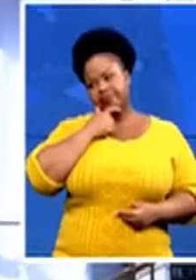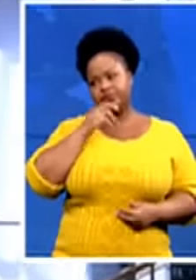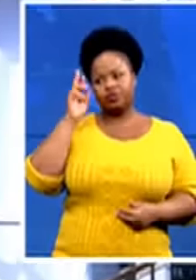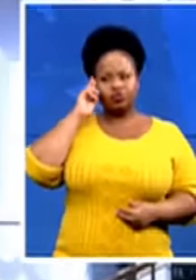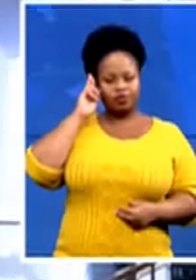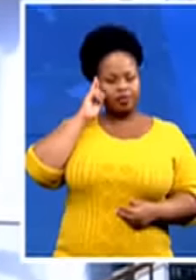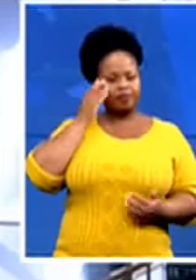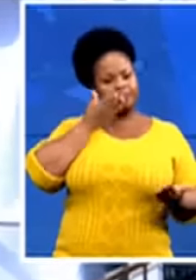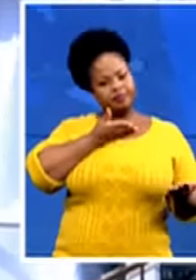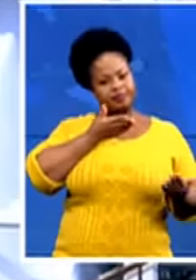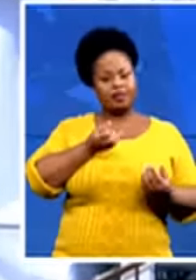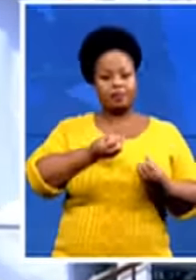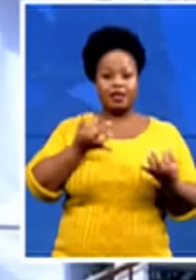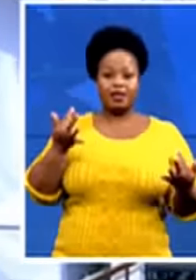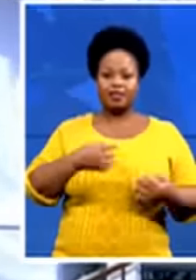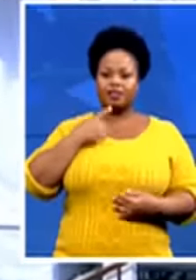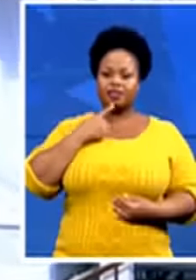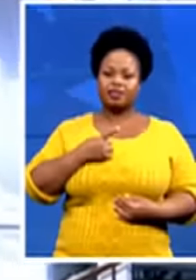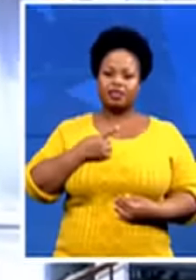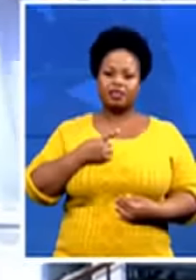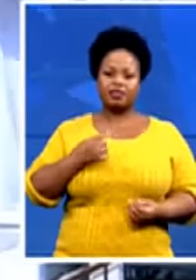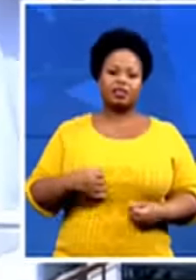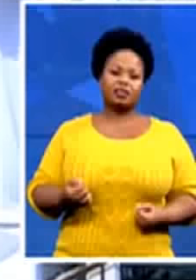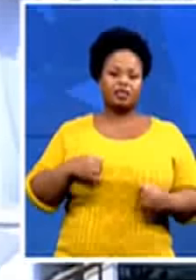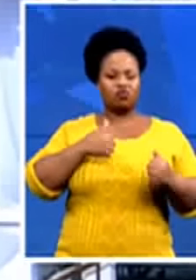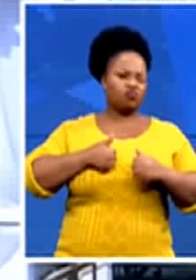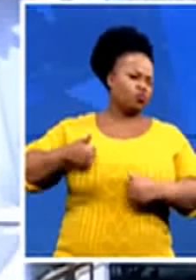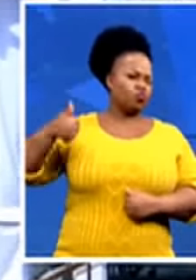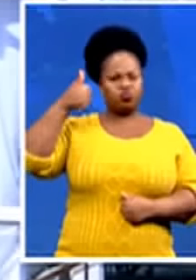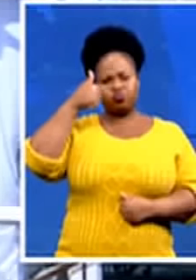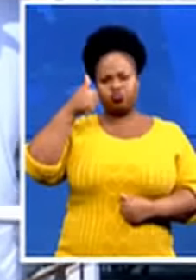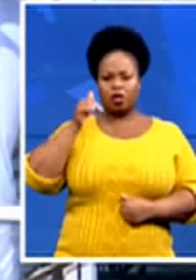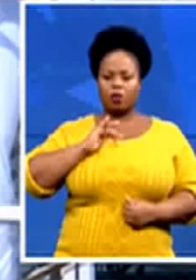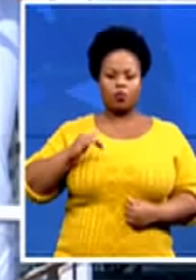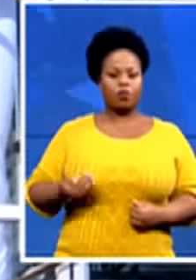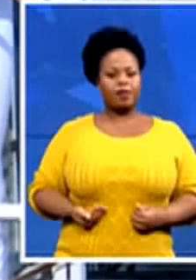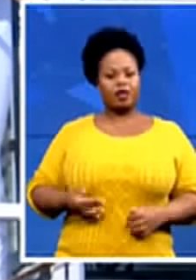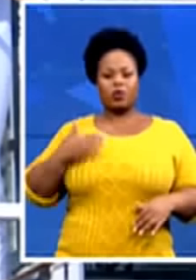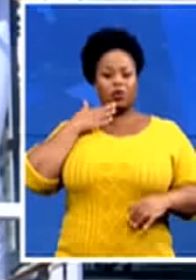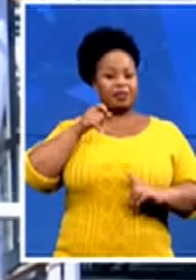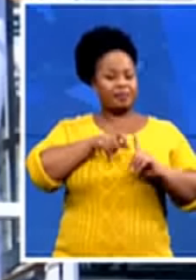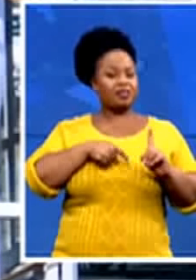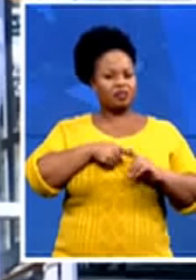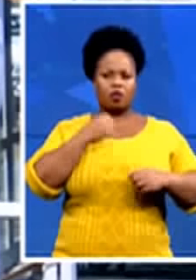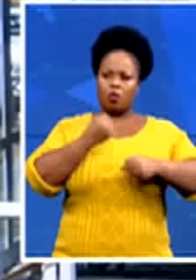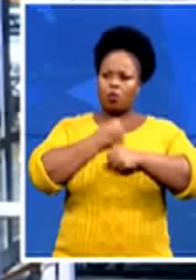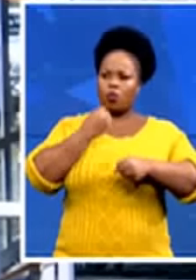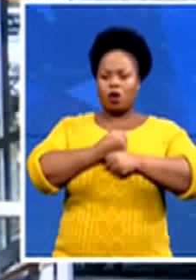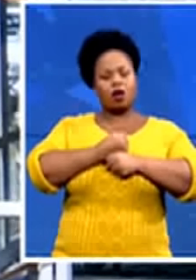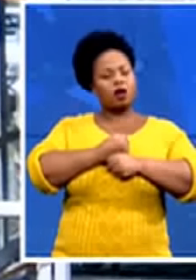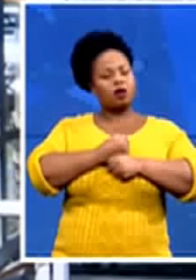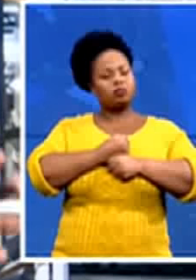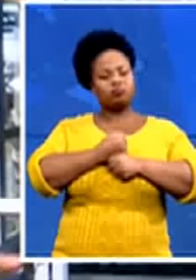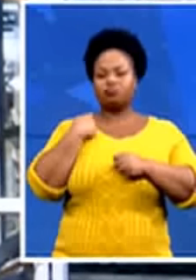as a powerhouse, as a formidable woman, as a person who worked throughout her life for service of